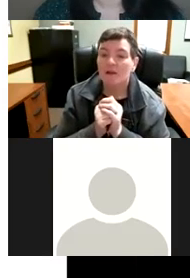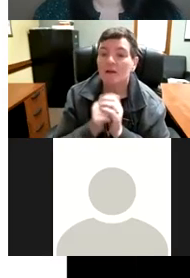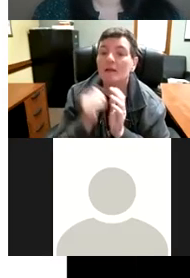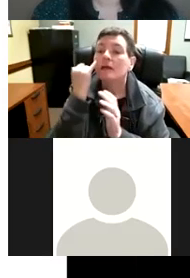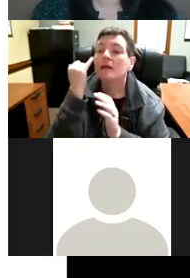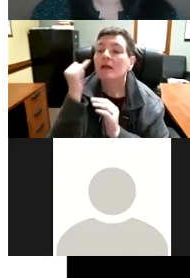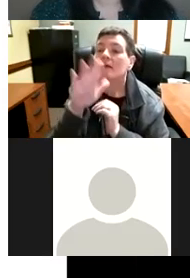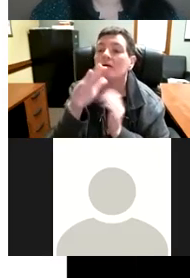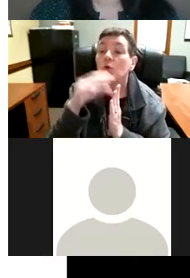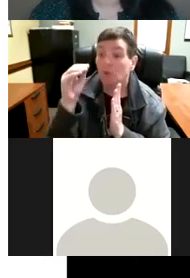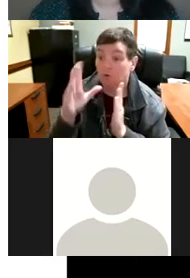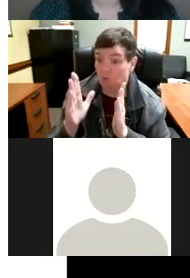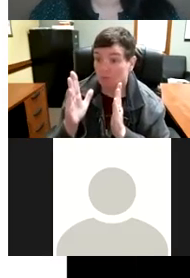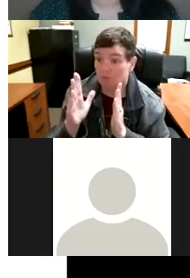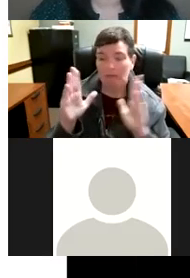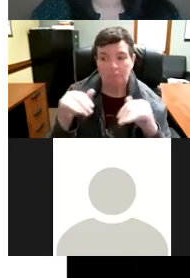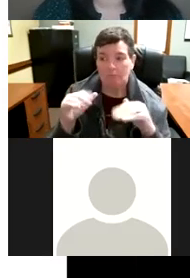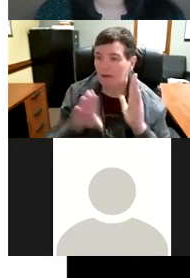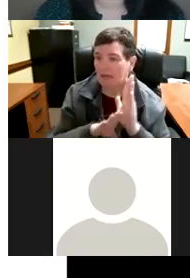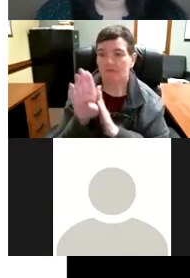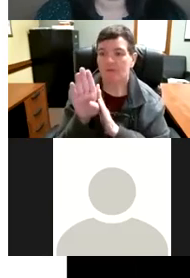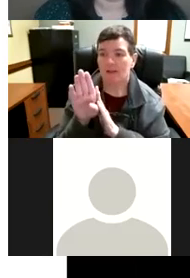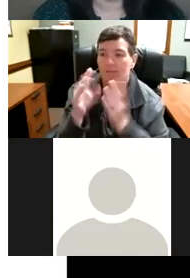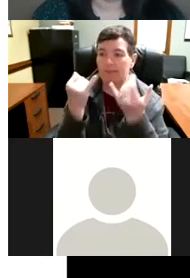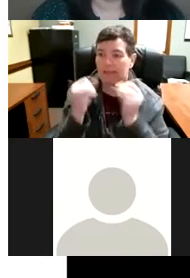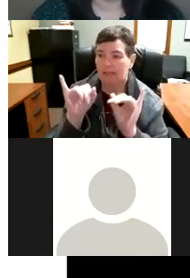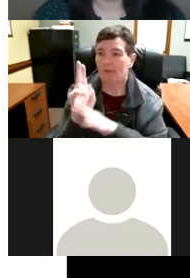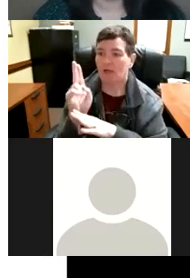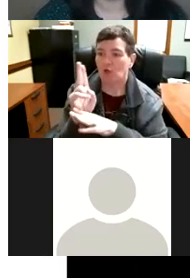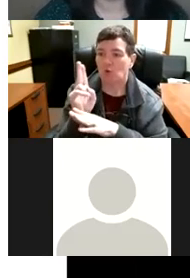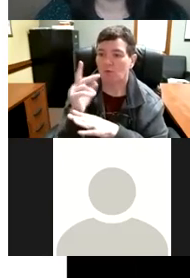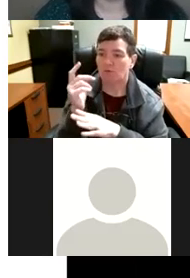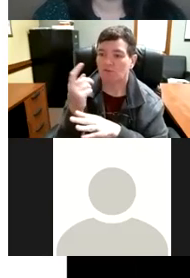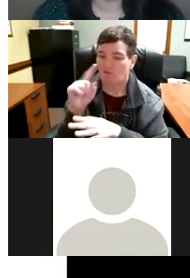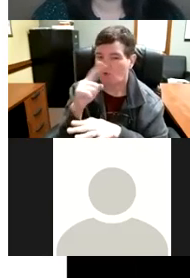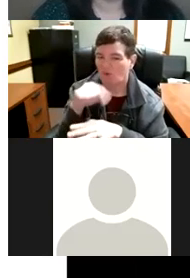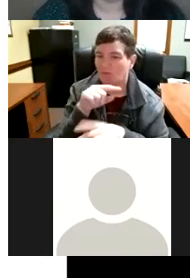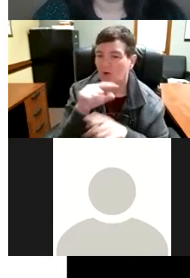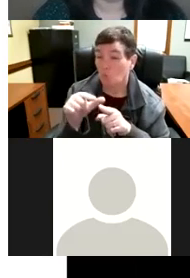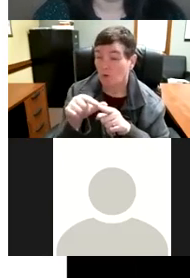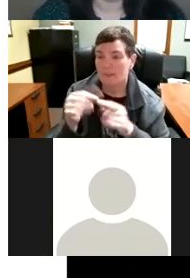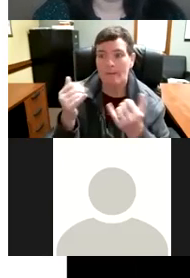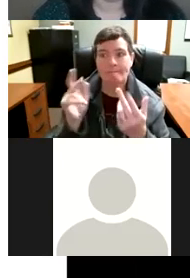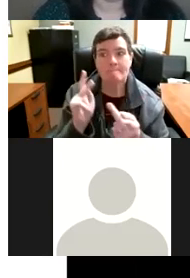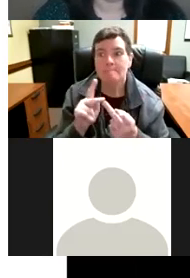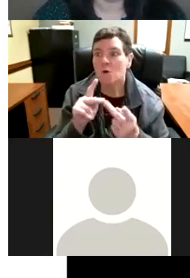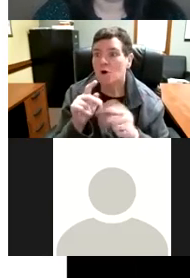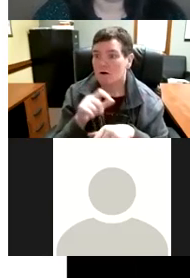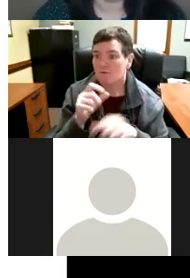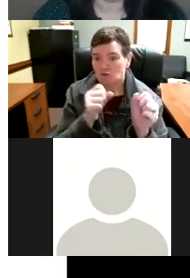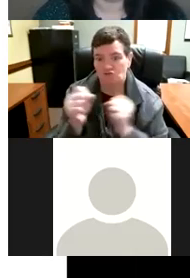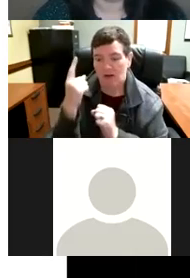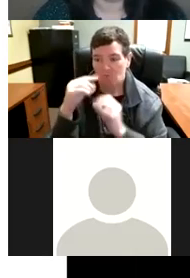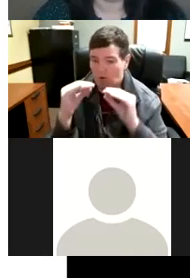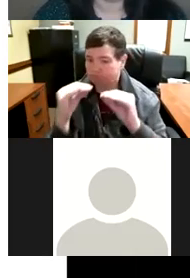If your learner has not developed the independent use of some of these words, this is a perfect strategy